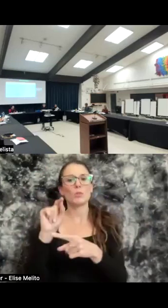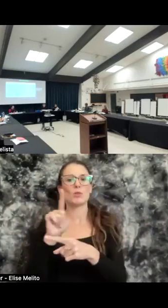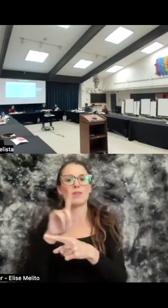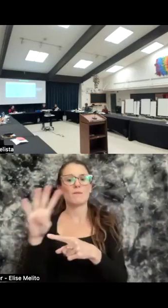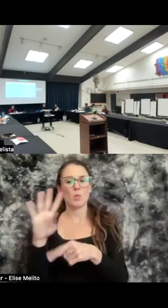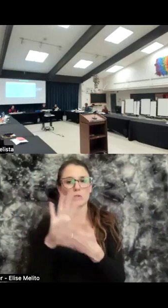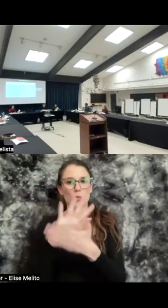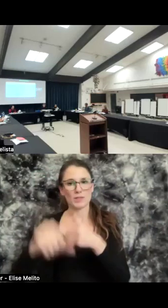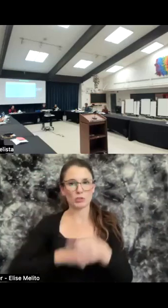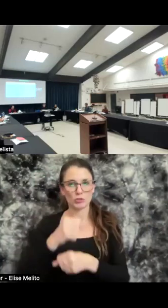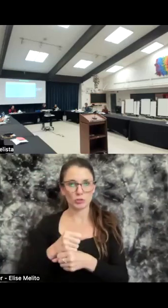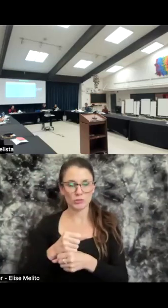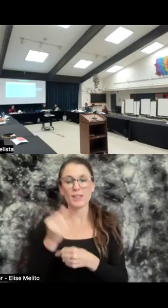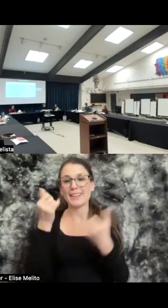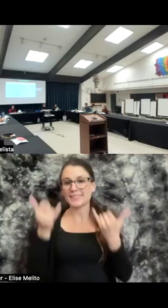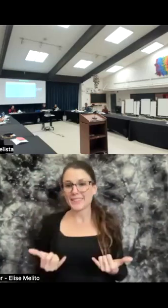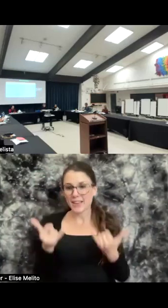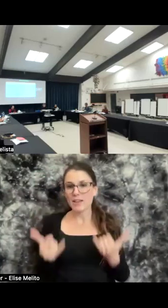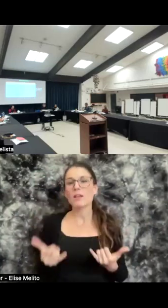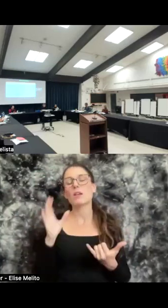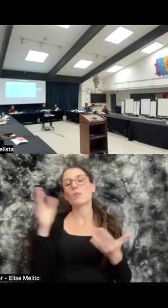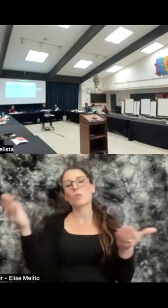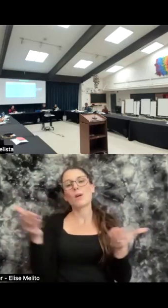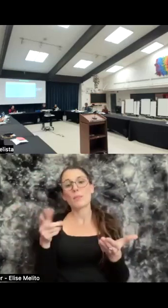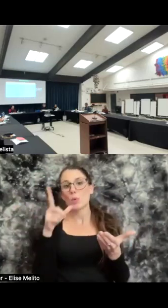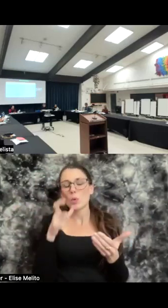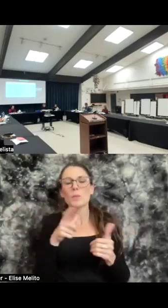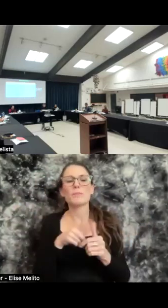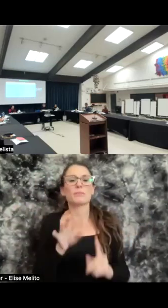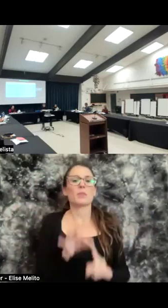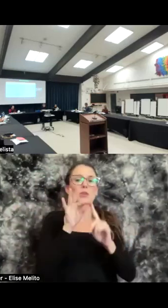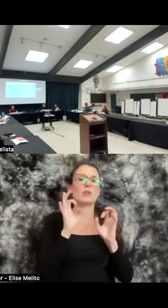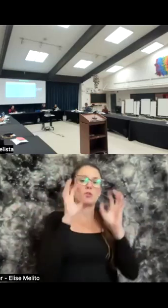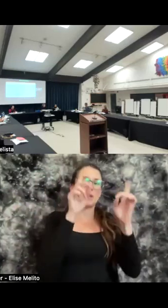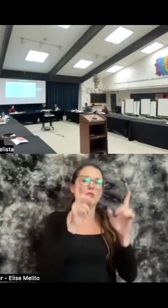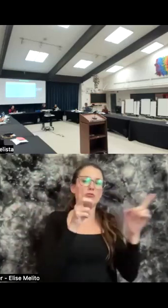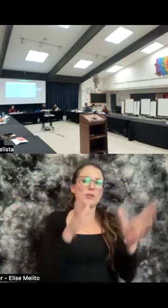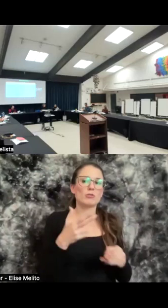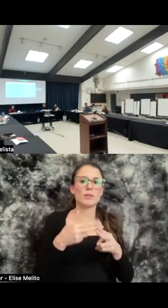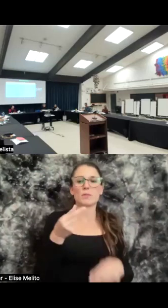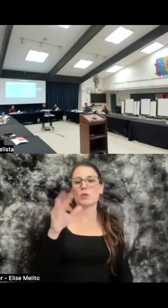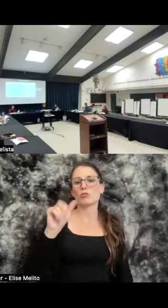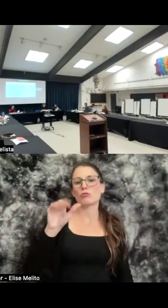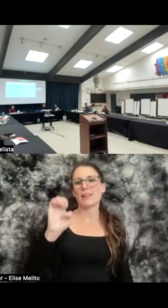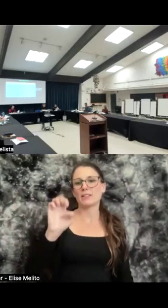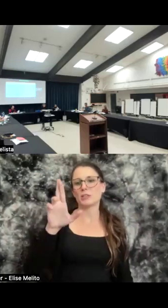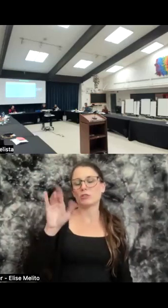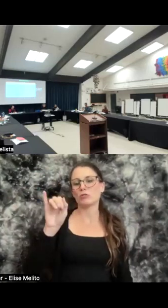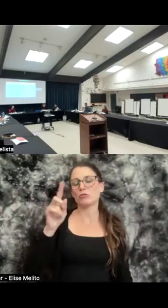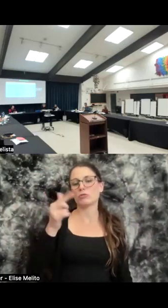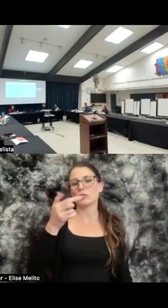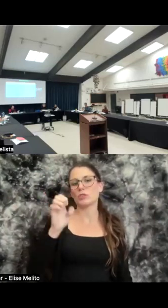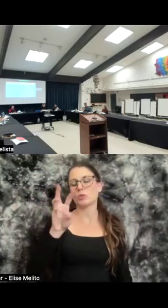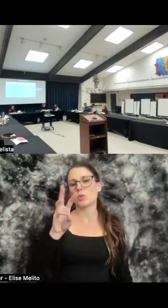year. Today, we welcome Special Education Director Grace Ridgway as our